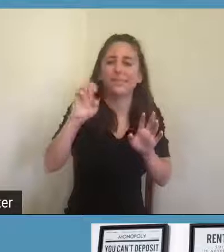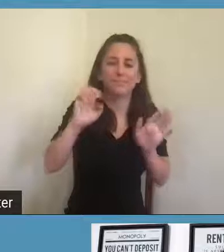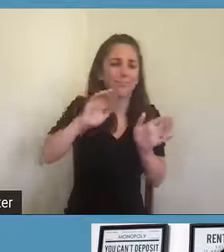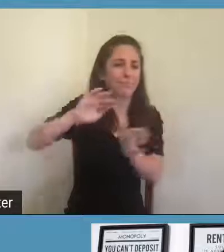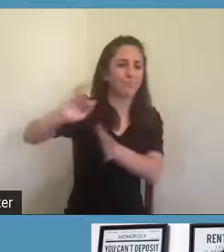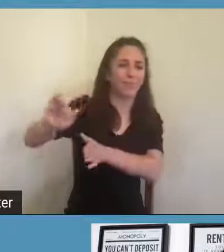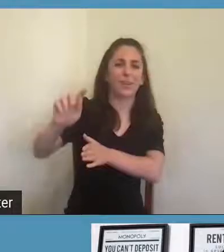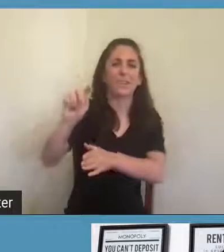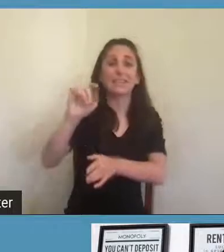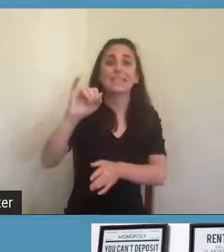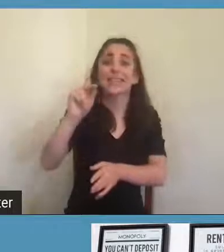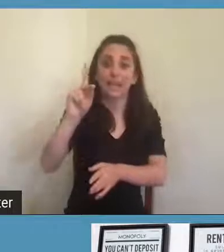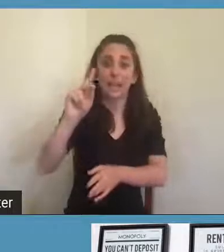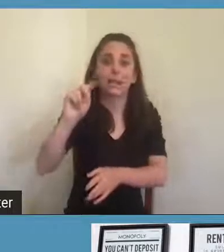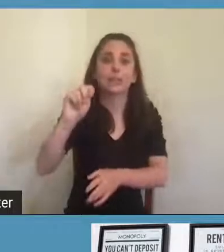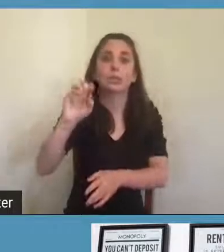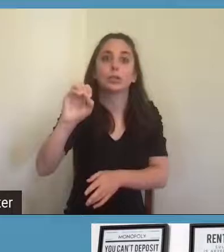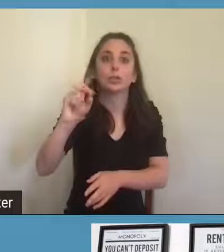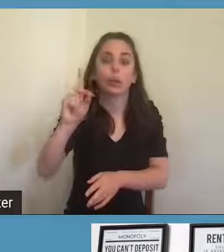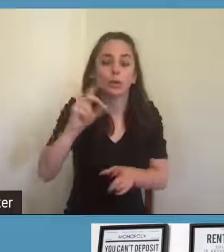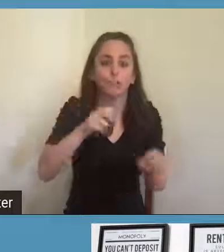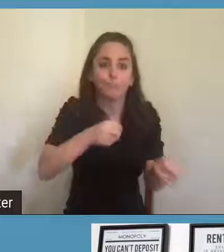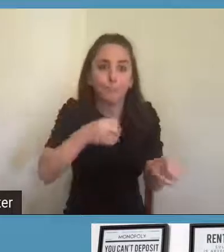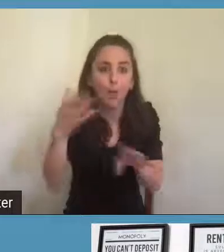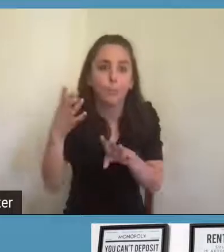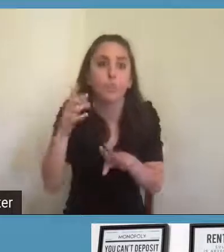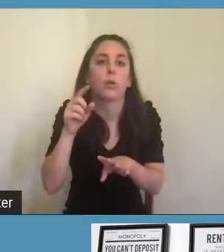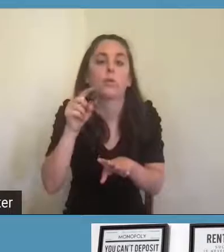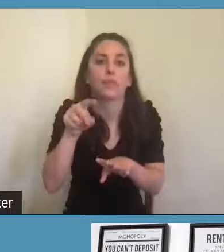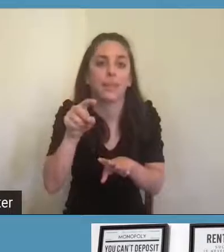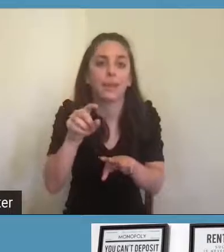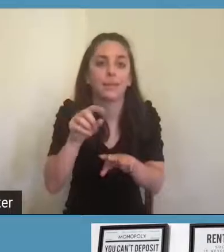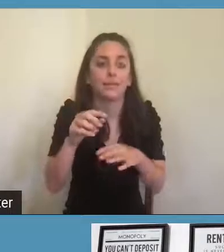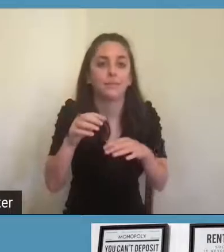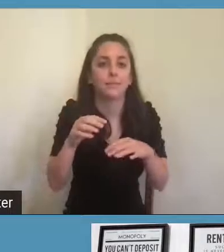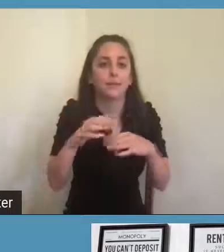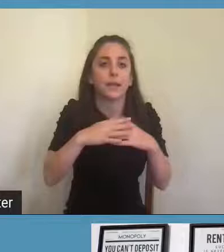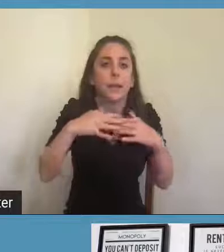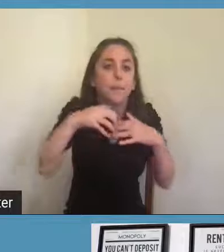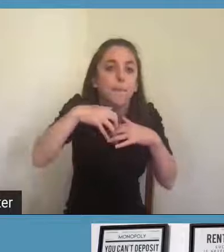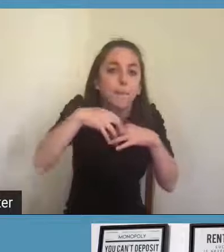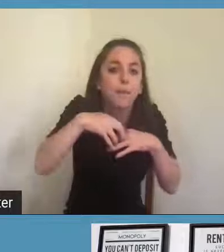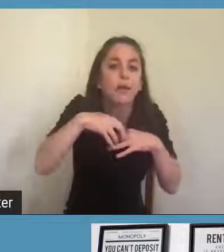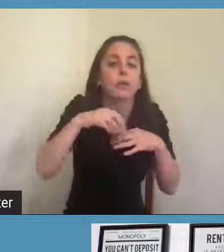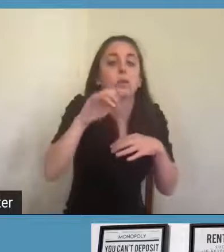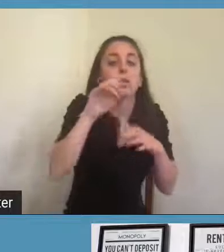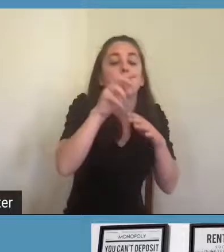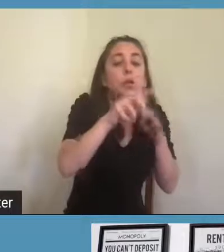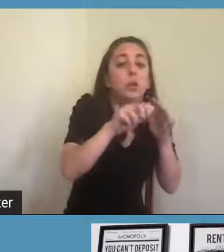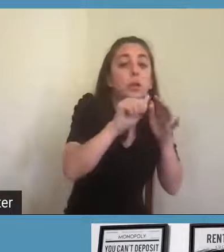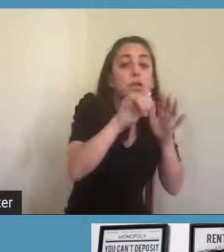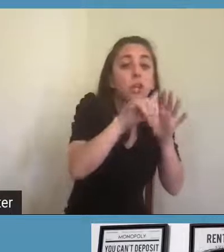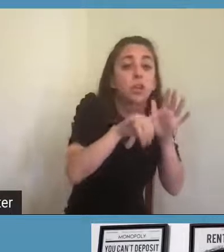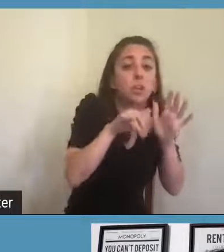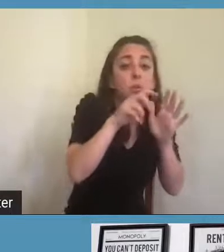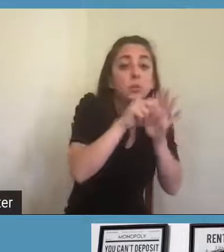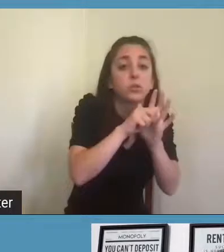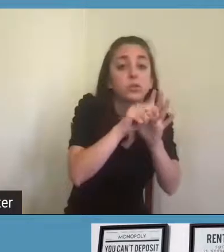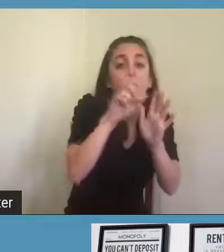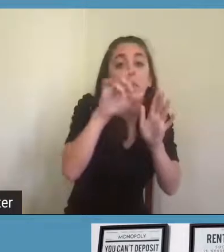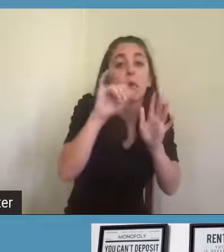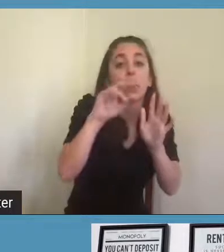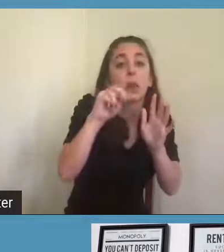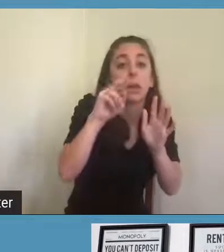We're going straight to YouTube. In fact, we're embedding our YouTube link into the